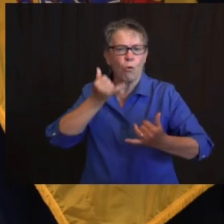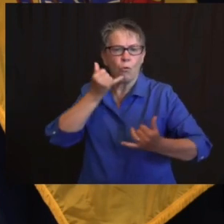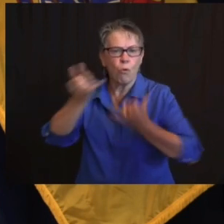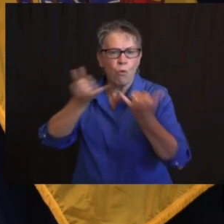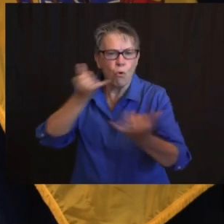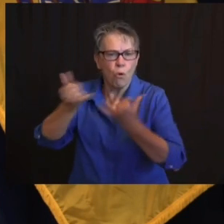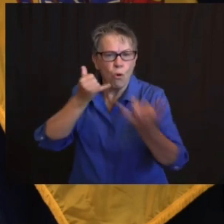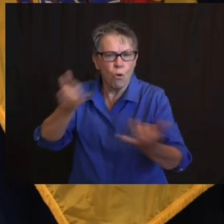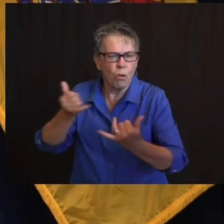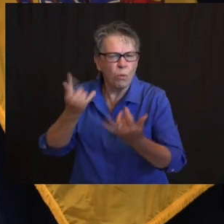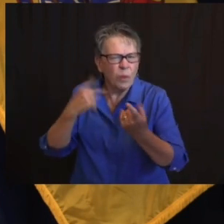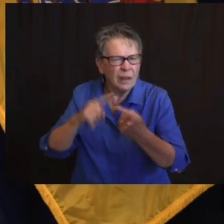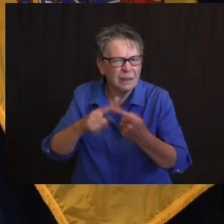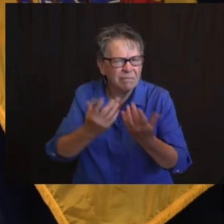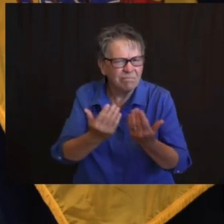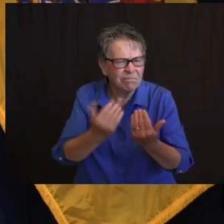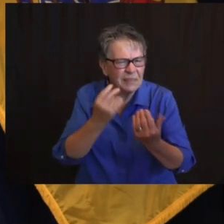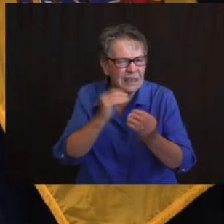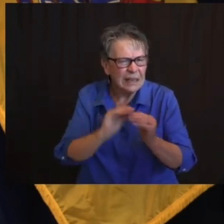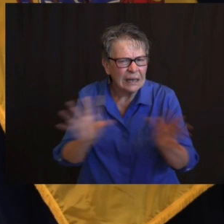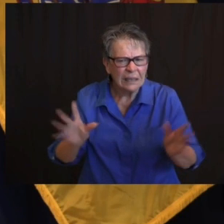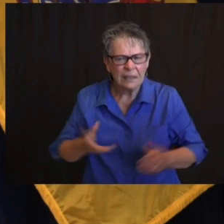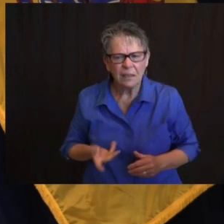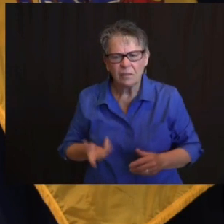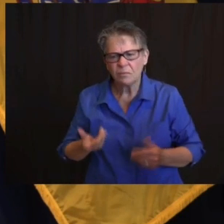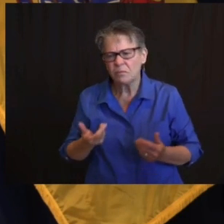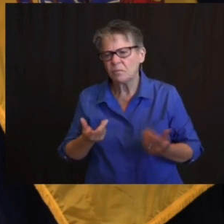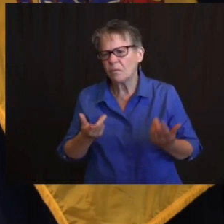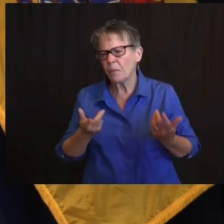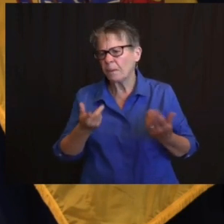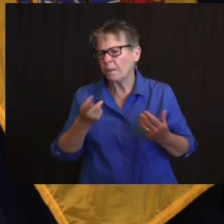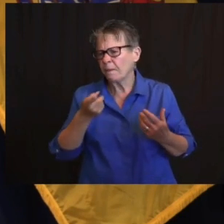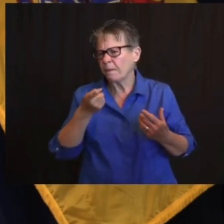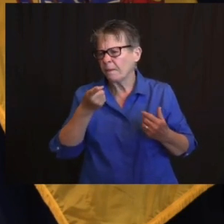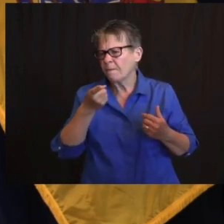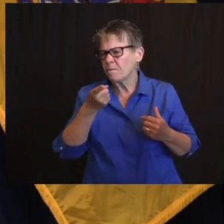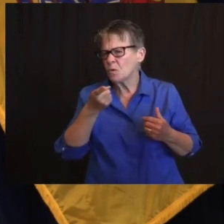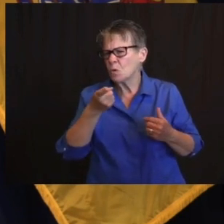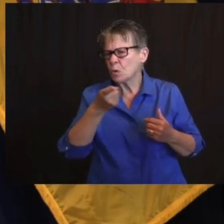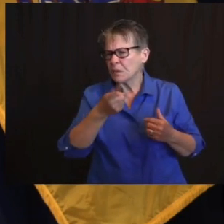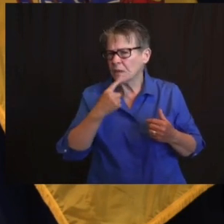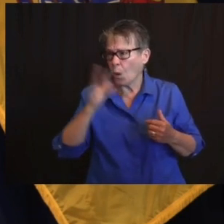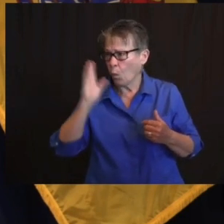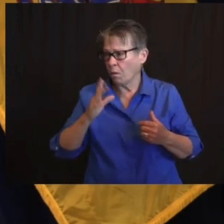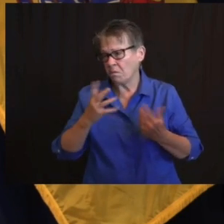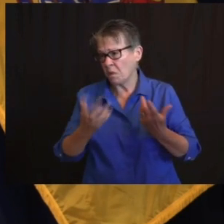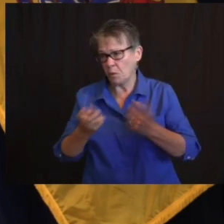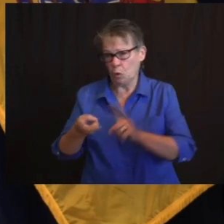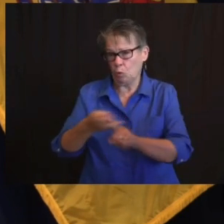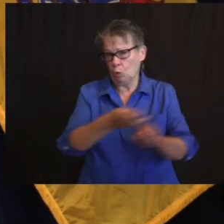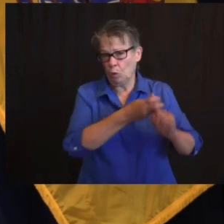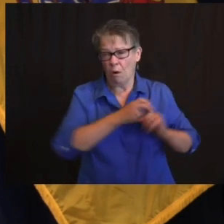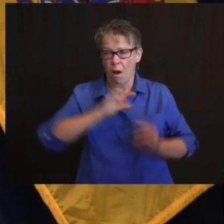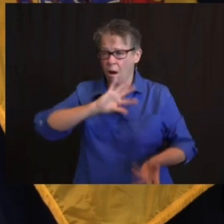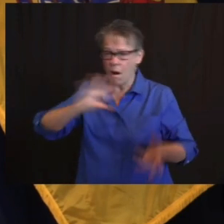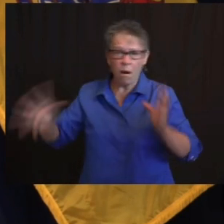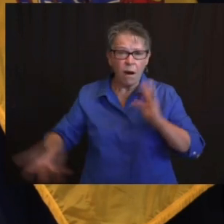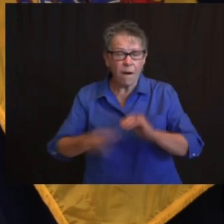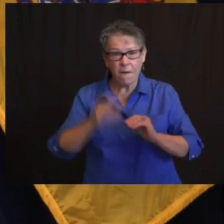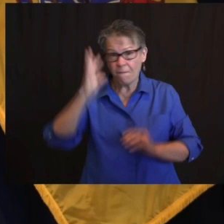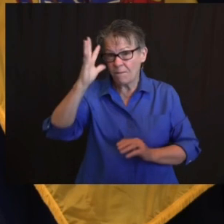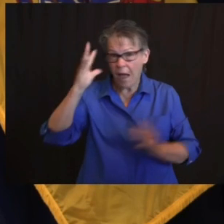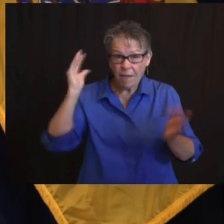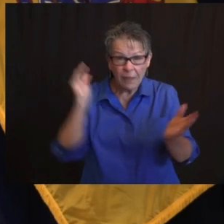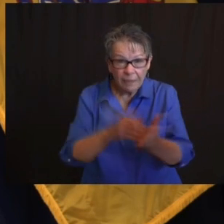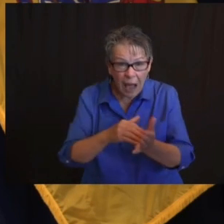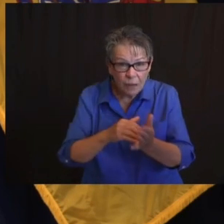Let's see, on NJ Transit, when full service resumes, will